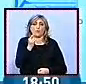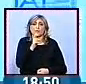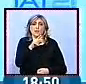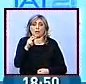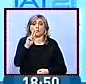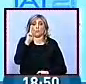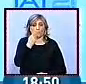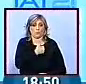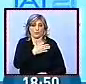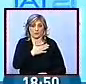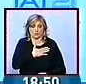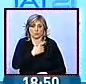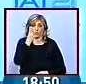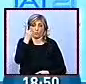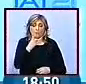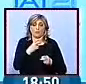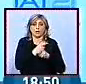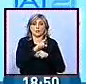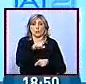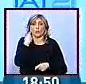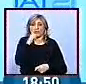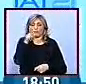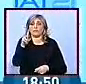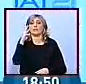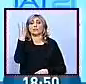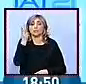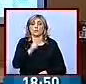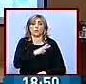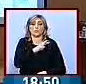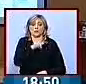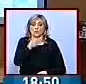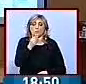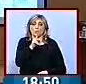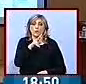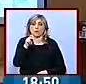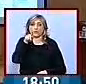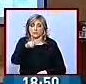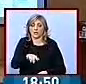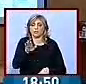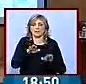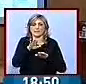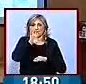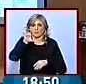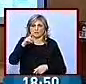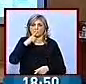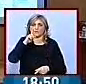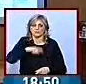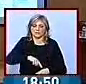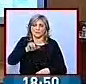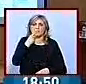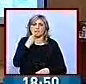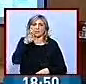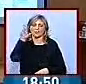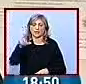empresas, uma austríaca e outra alemã, e três universidades, de Bolonha e de Modena, de Itália, e de Sheffield, de